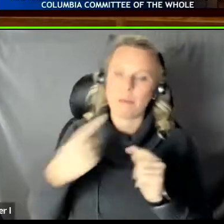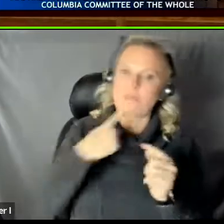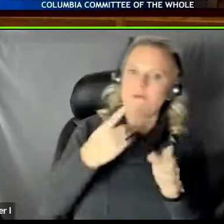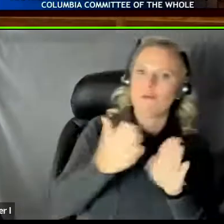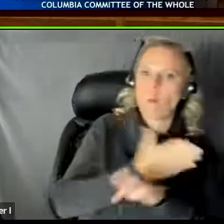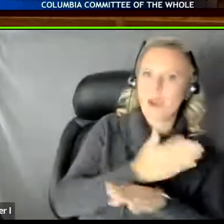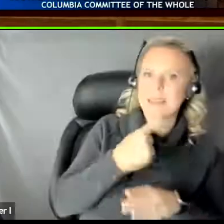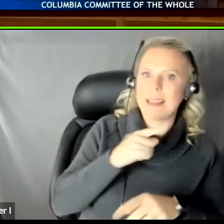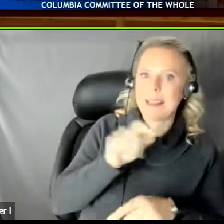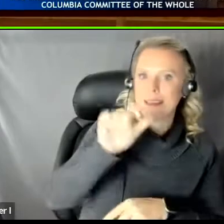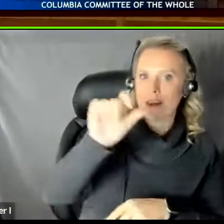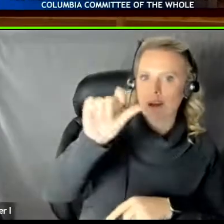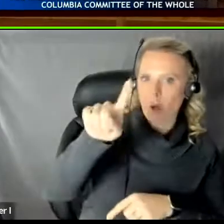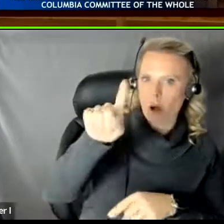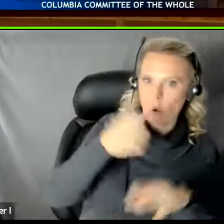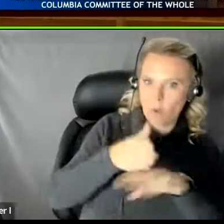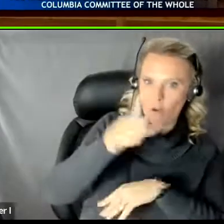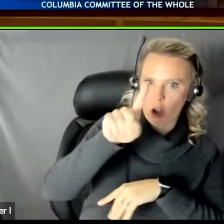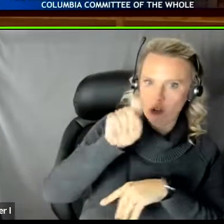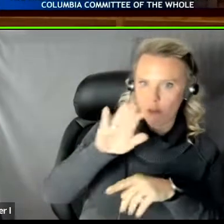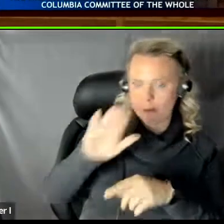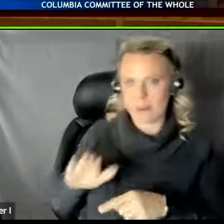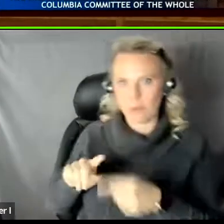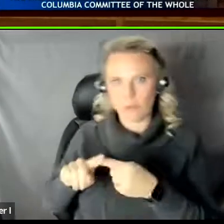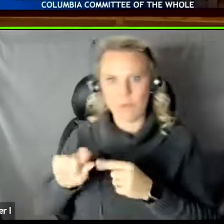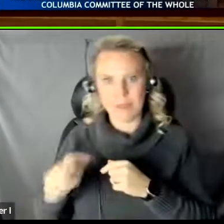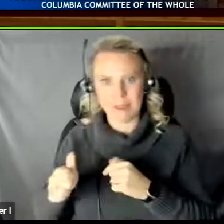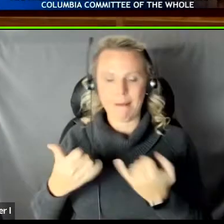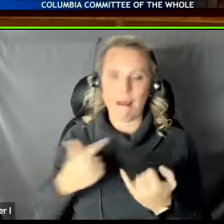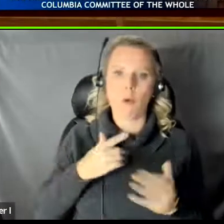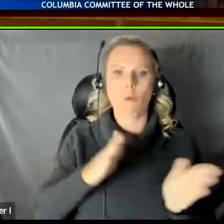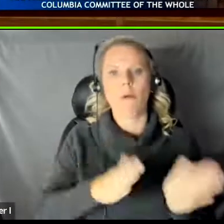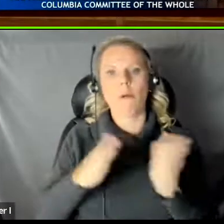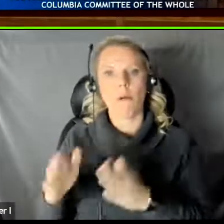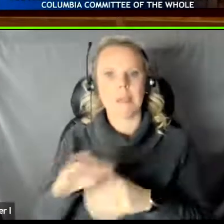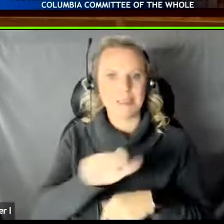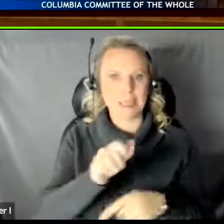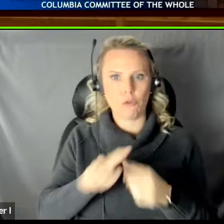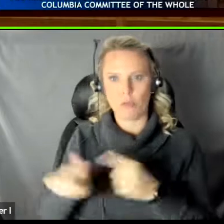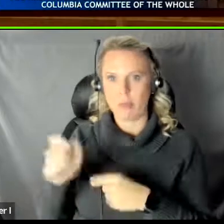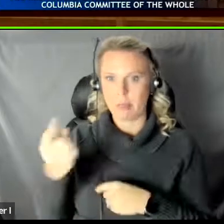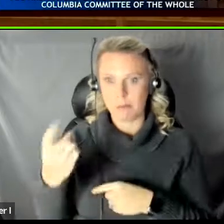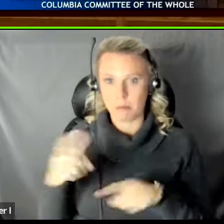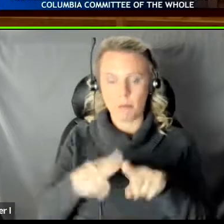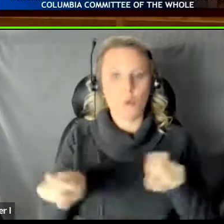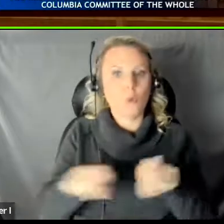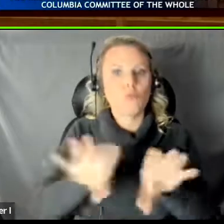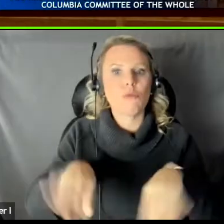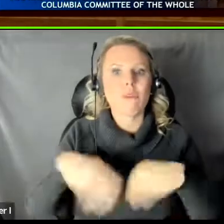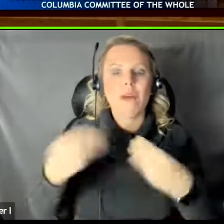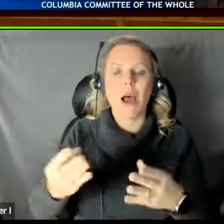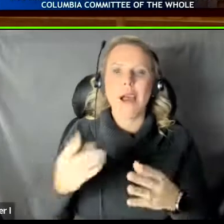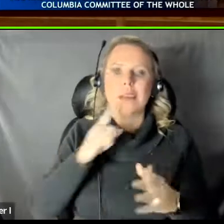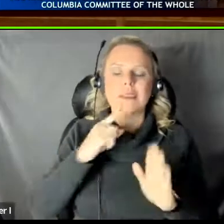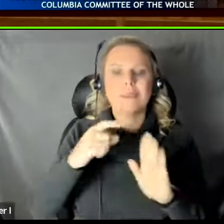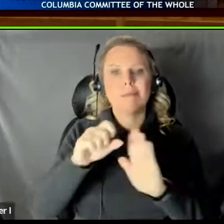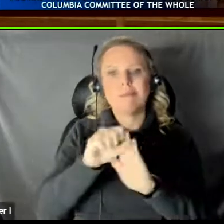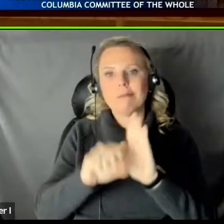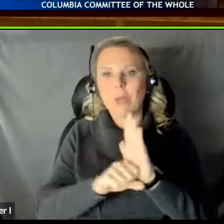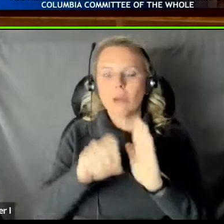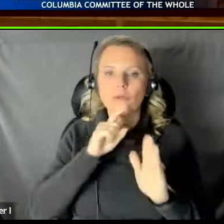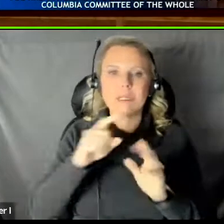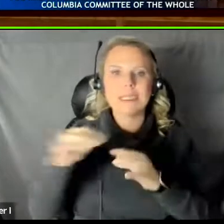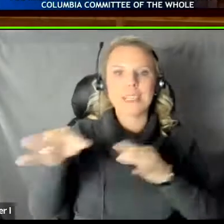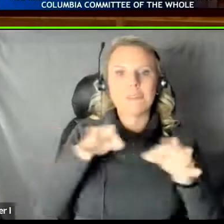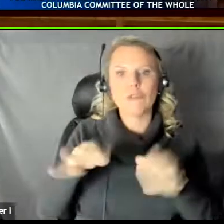is introduced, reduced it from over 100 to 10, so now it would be 11. But also provides a statutory definition for each of the